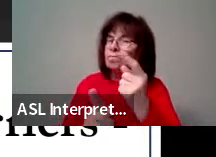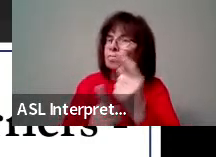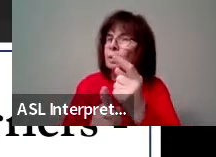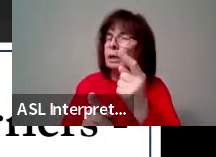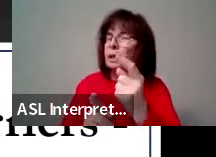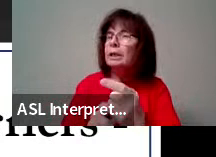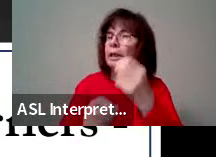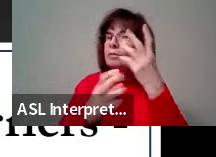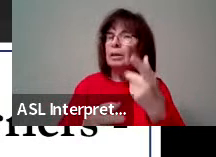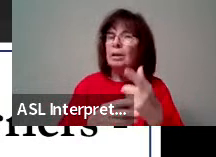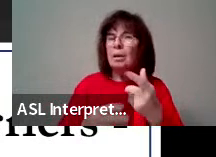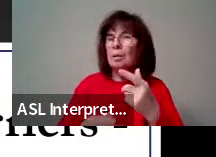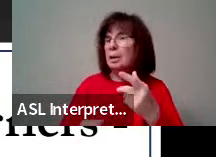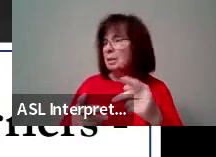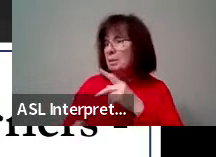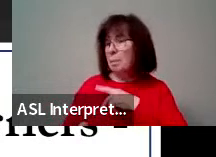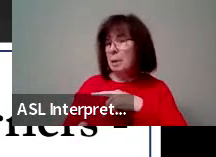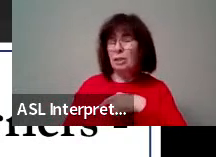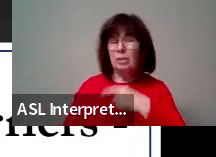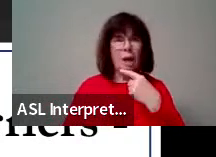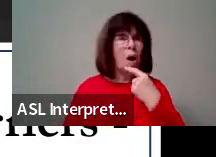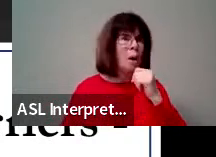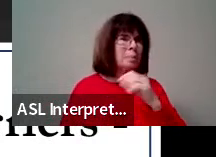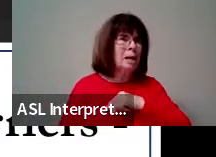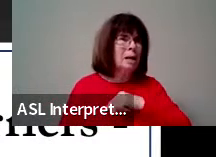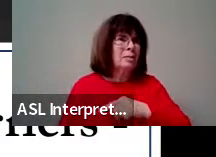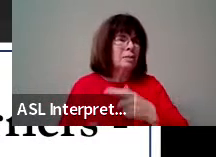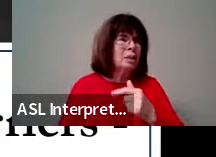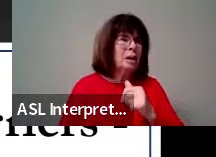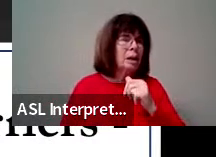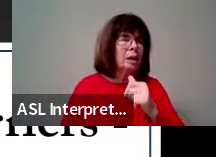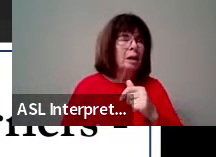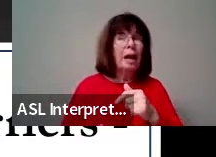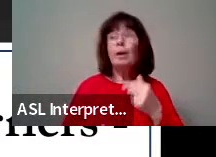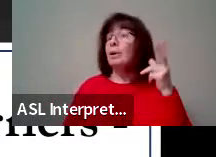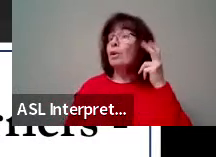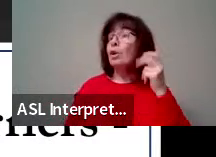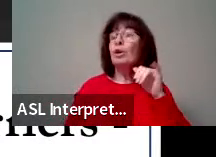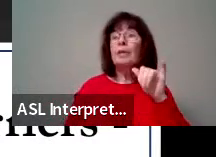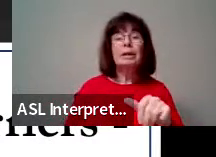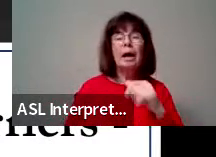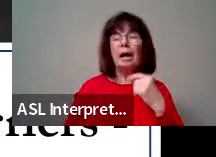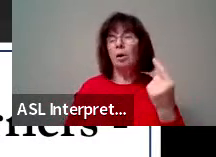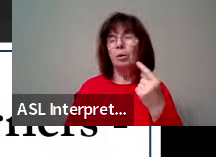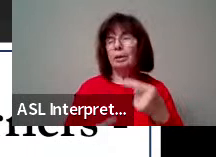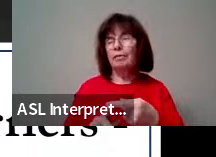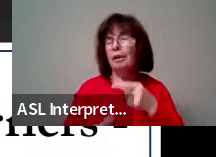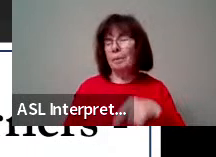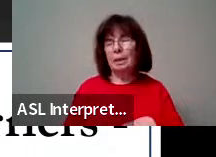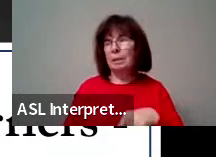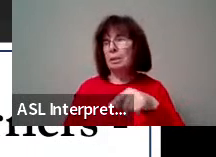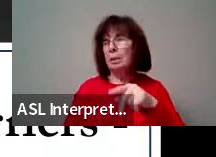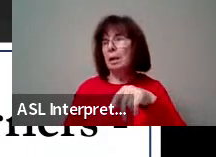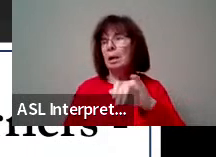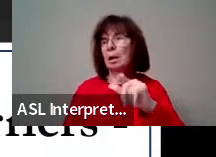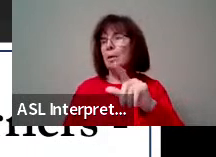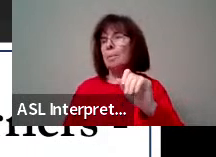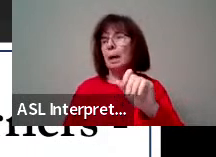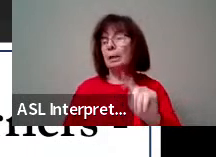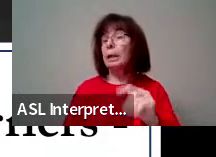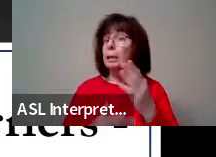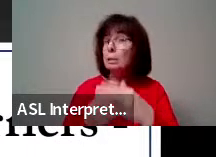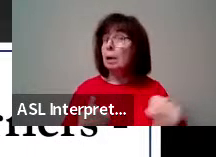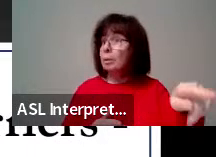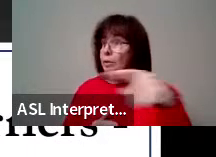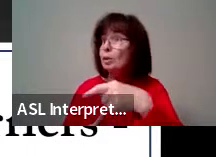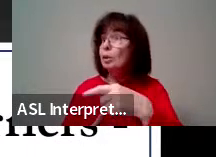I'm not eligible, and we've been hearing that all along, not just from this pilot, and some of you have even shared with us that